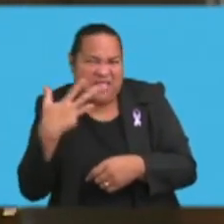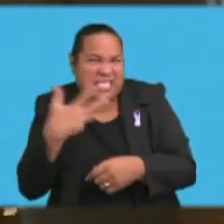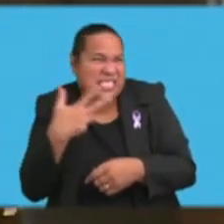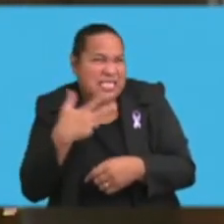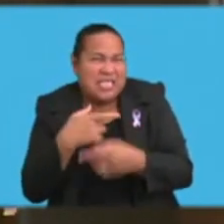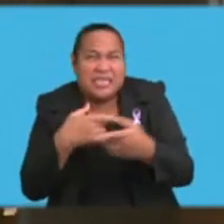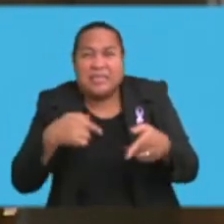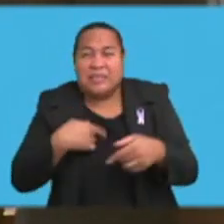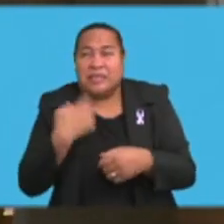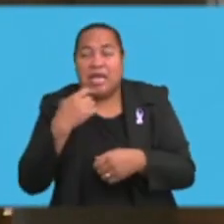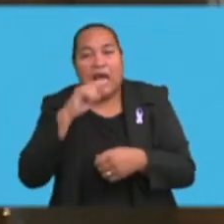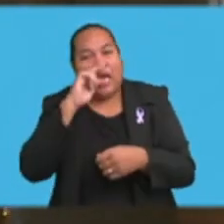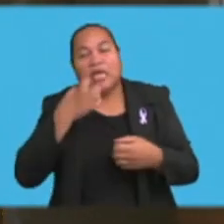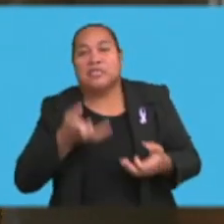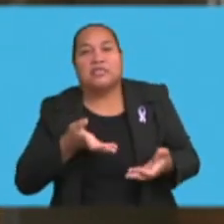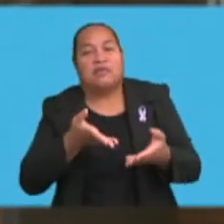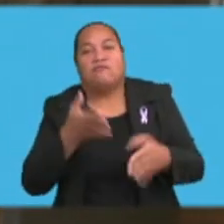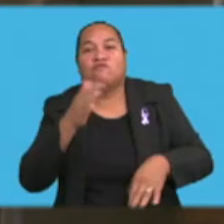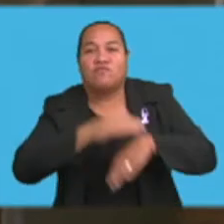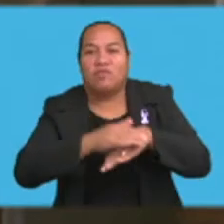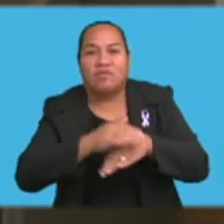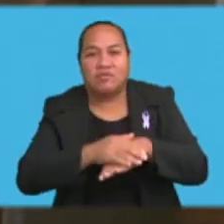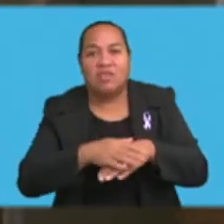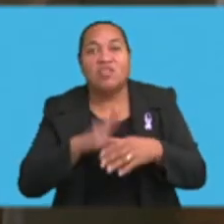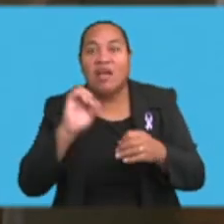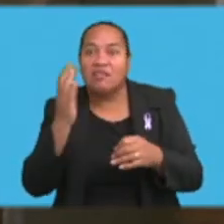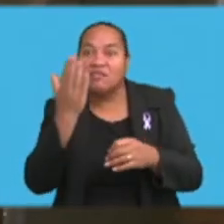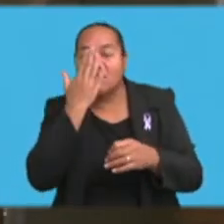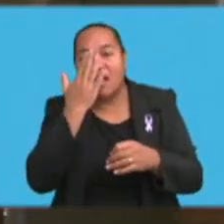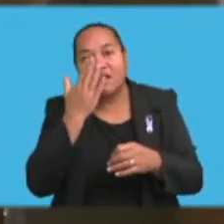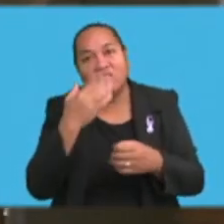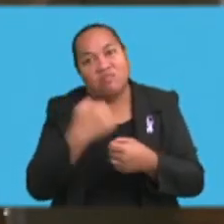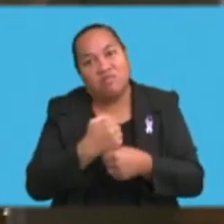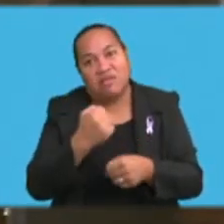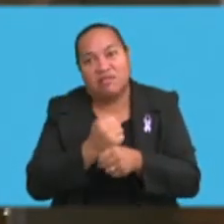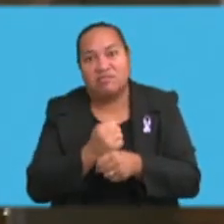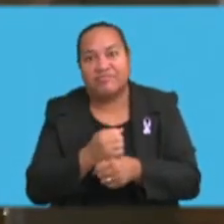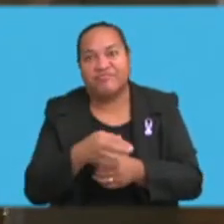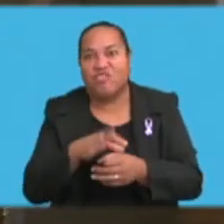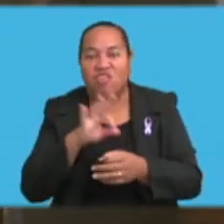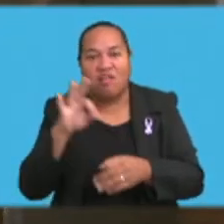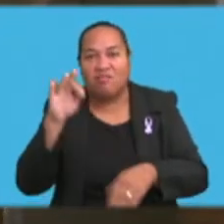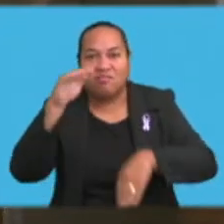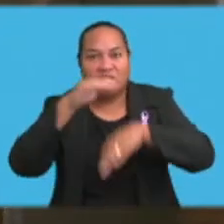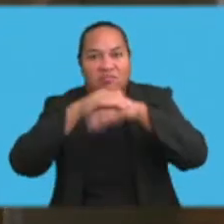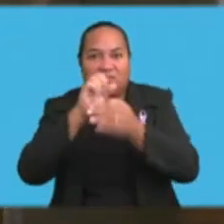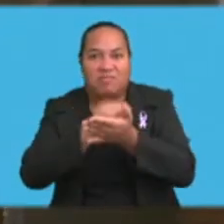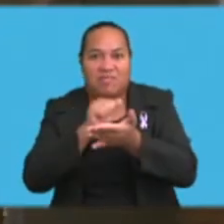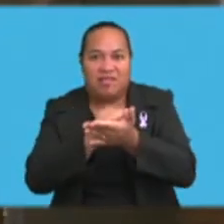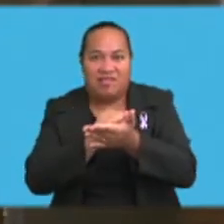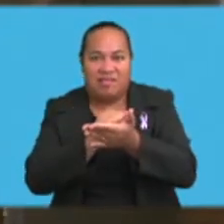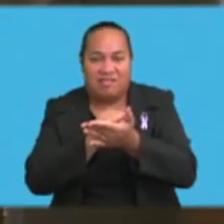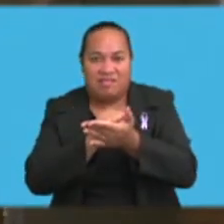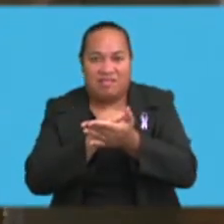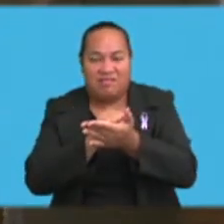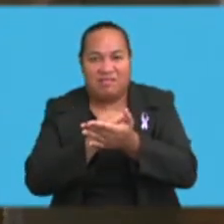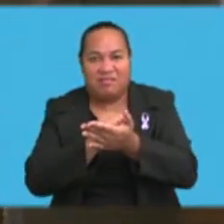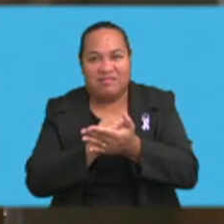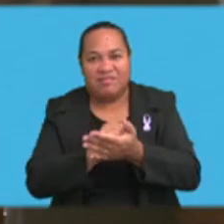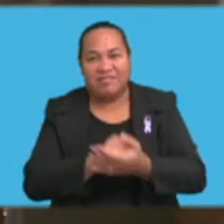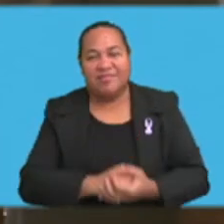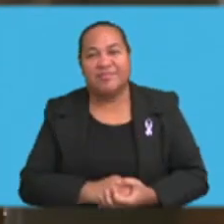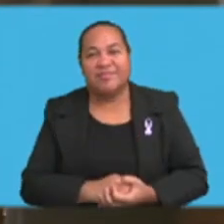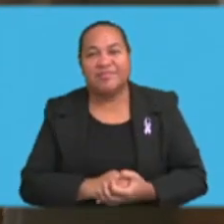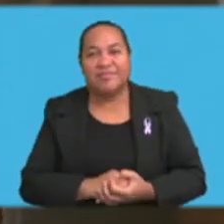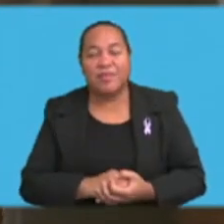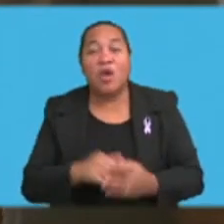fully of themselves to the workplace. And as a result, productivity will be not as high as it